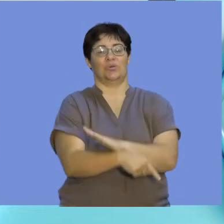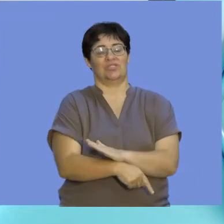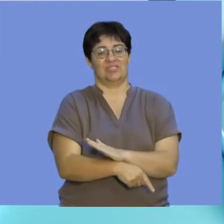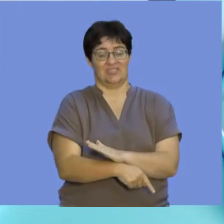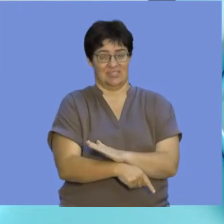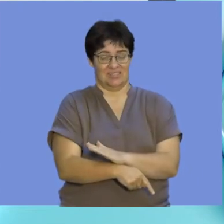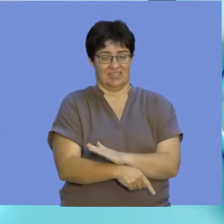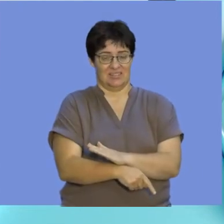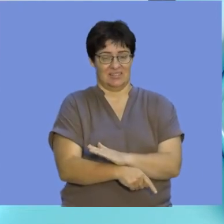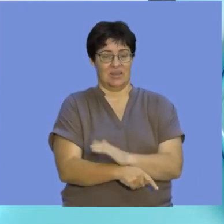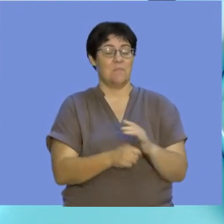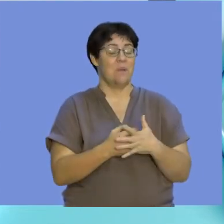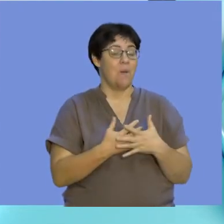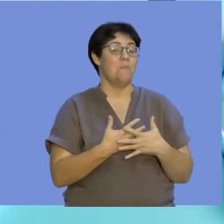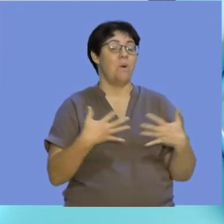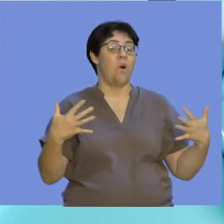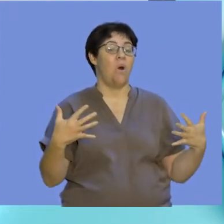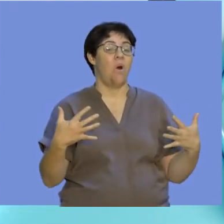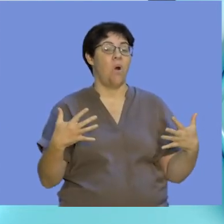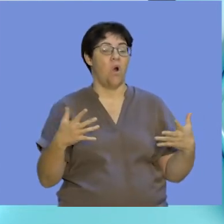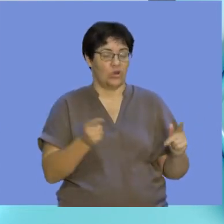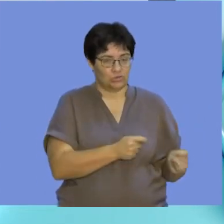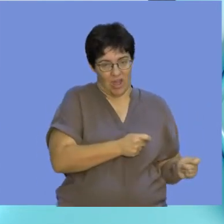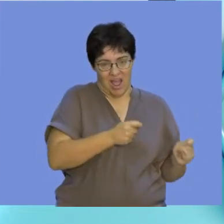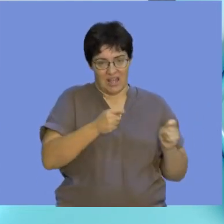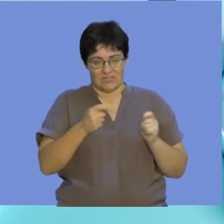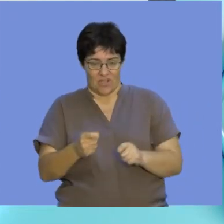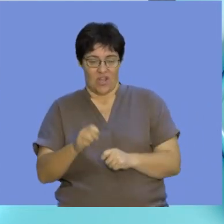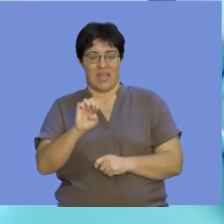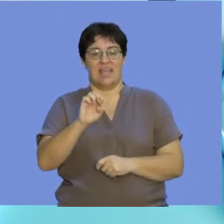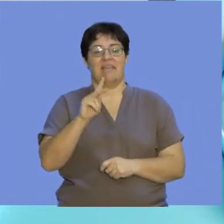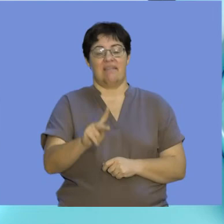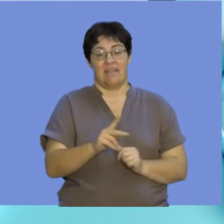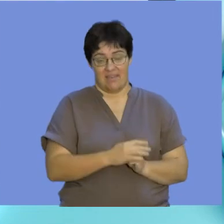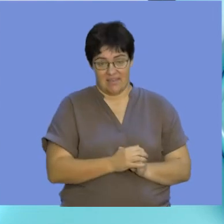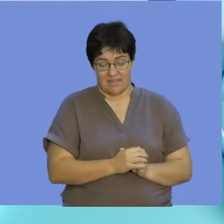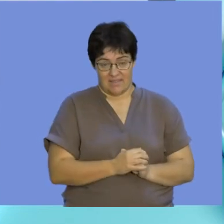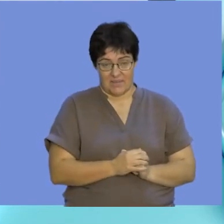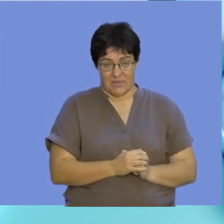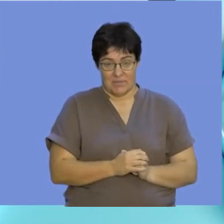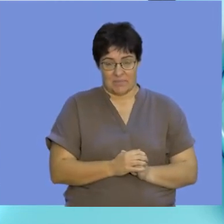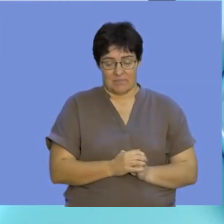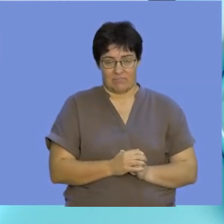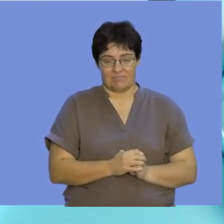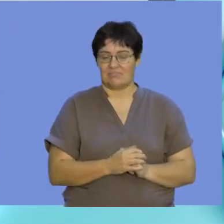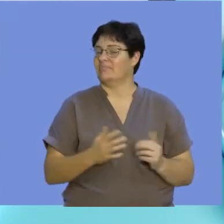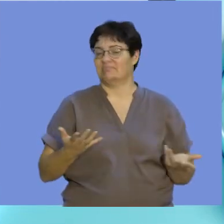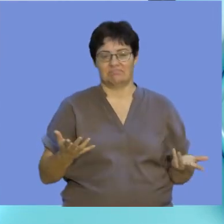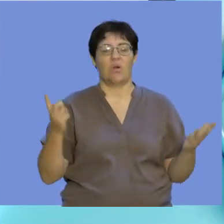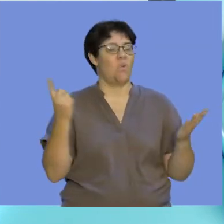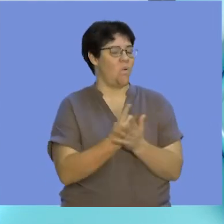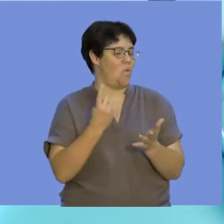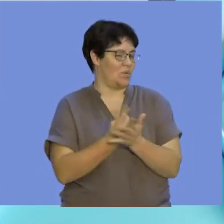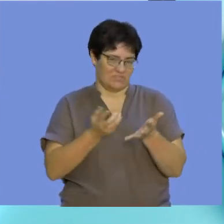lost. There's a bigger transfer of kinetic energy, okay? And that's always the